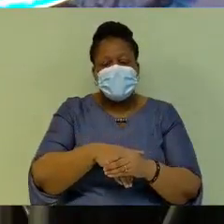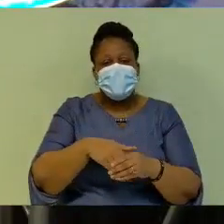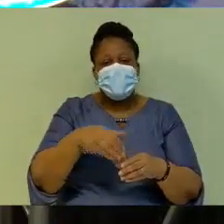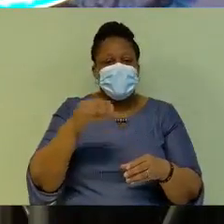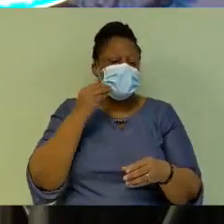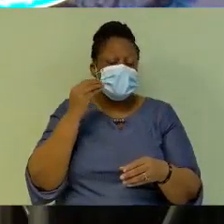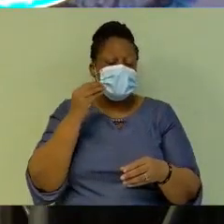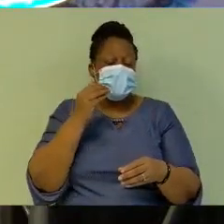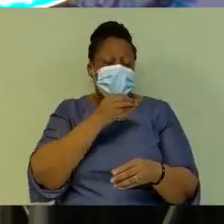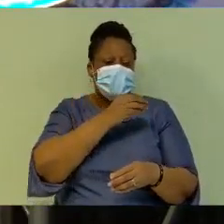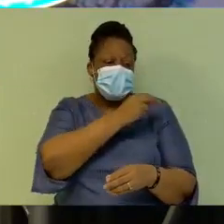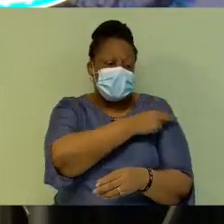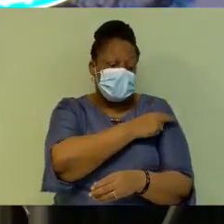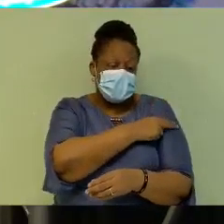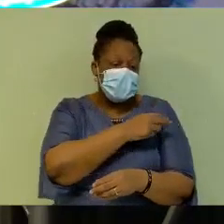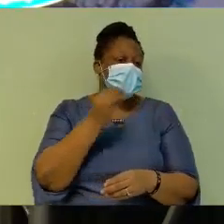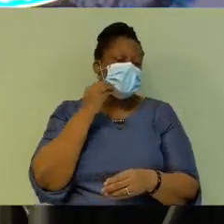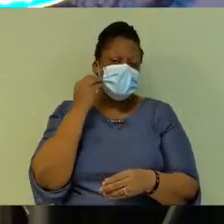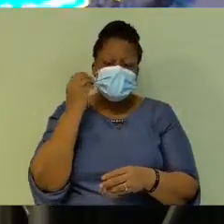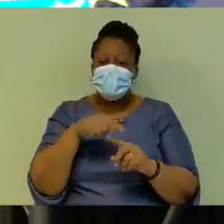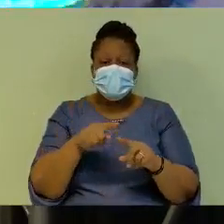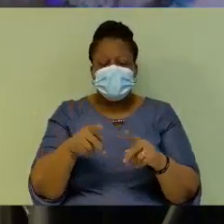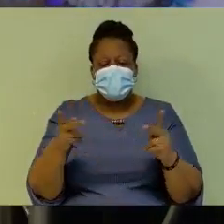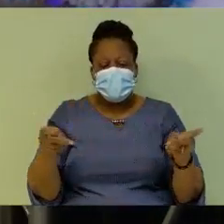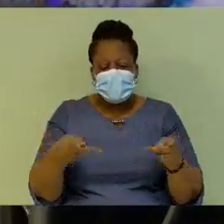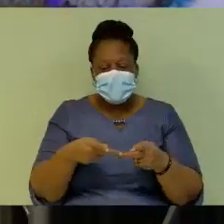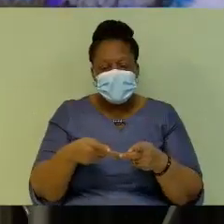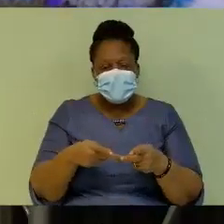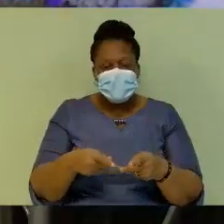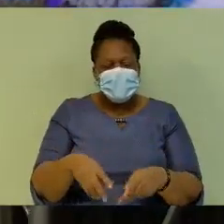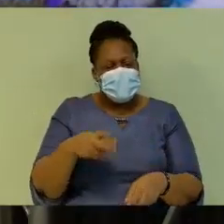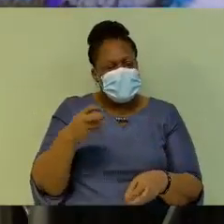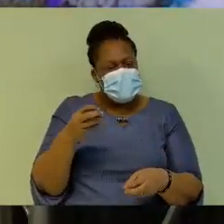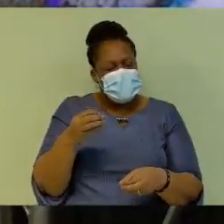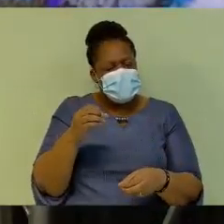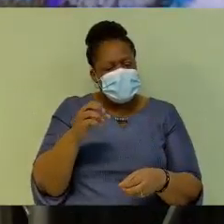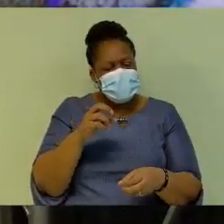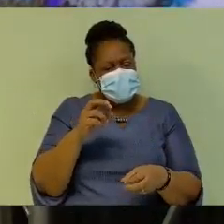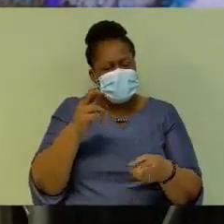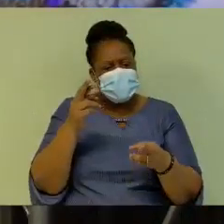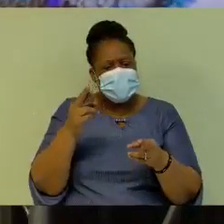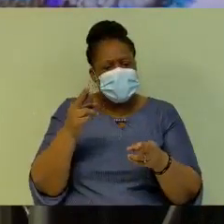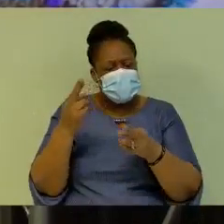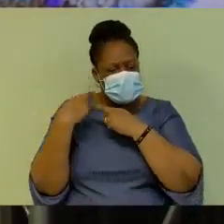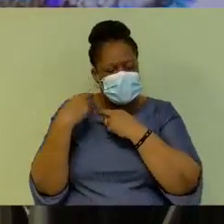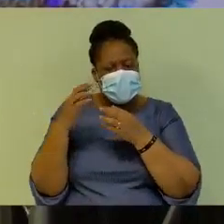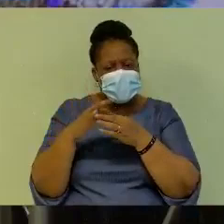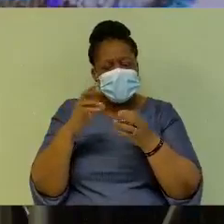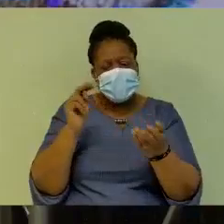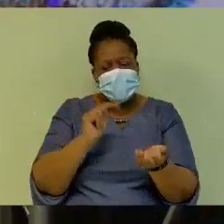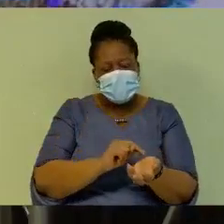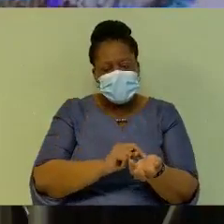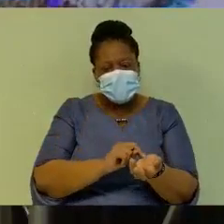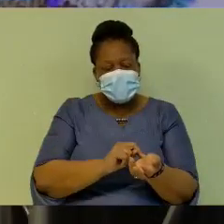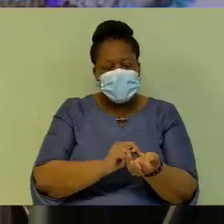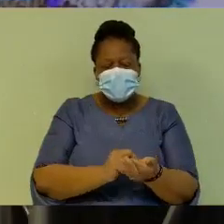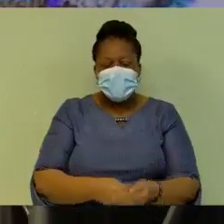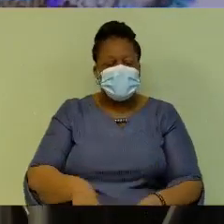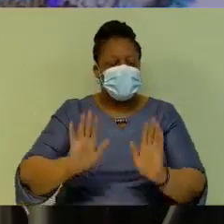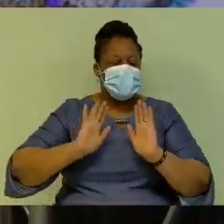sector. The critical role that nurses perform cannot be overlooked and is worthy of the highest praise or